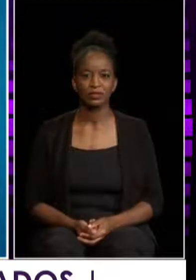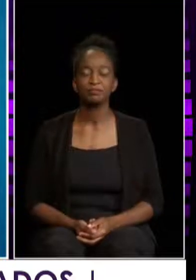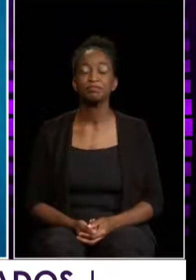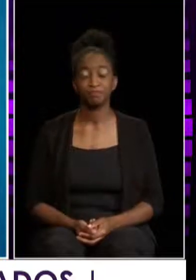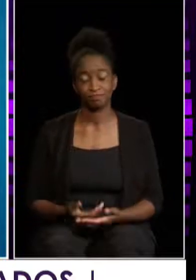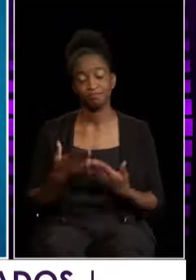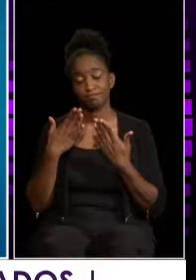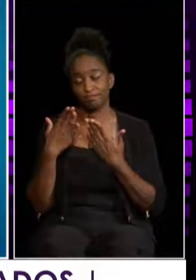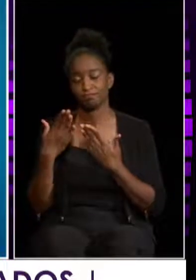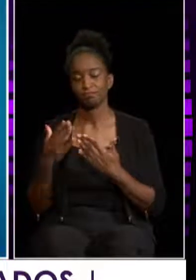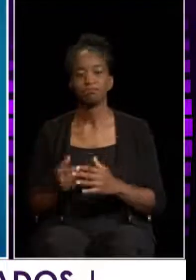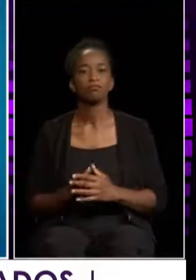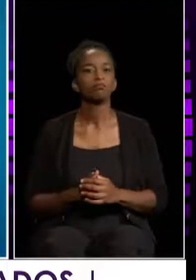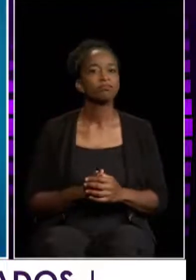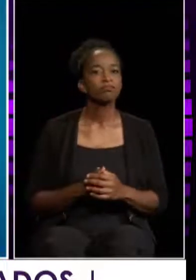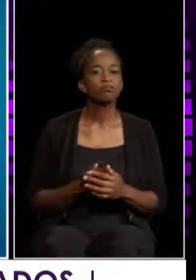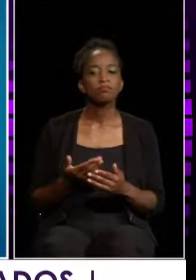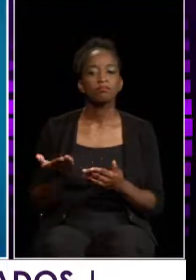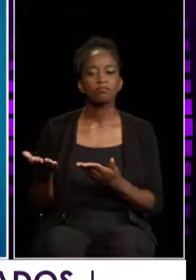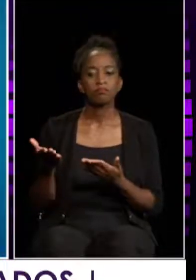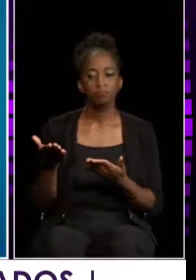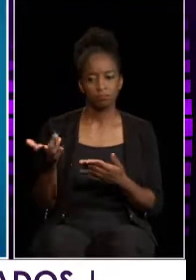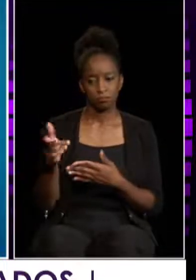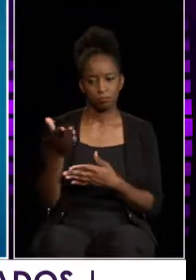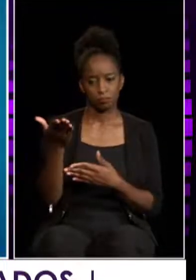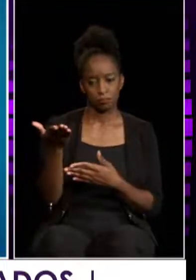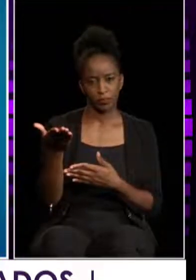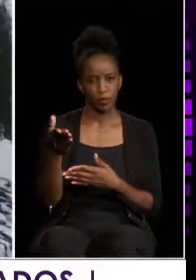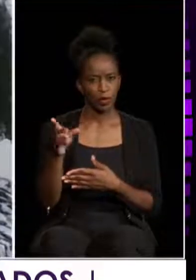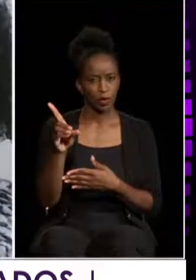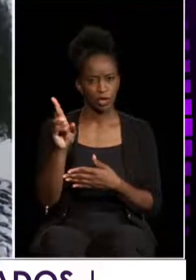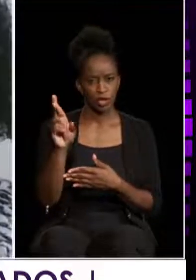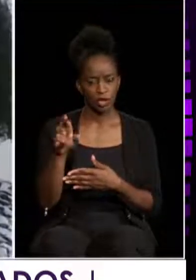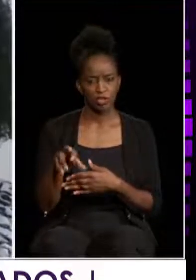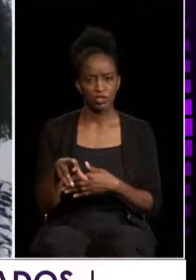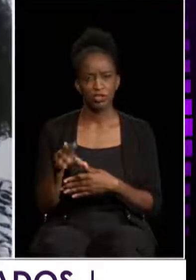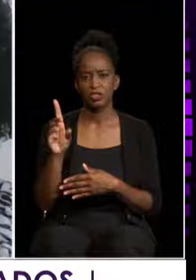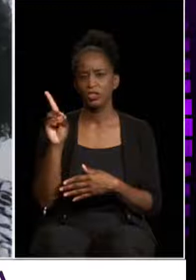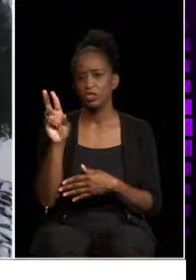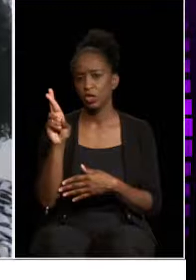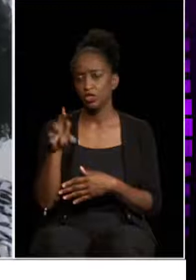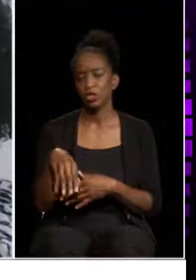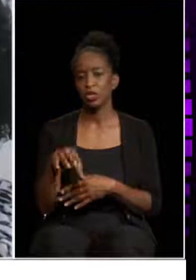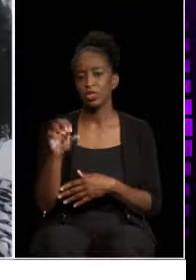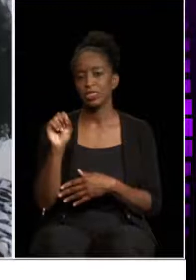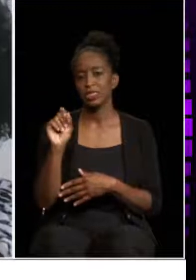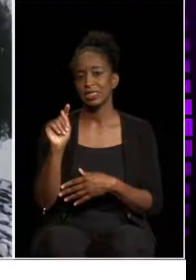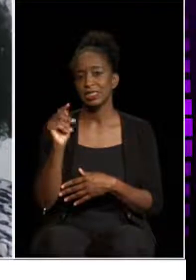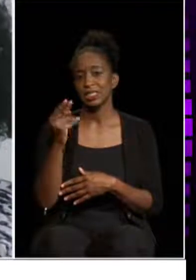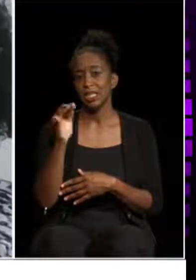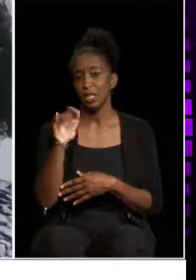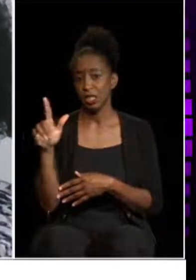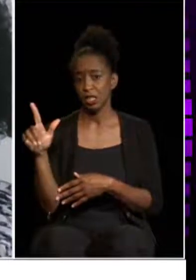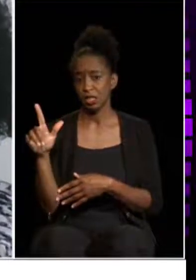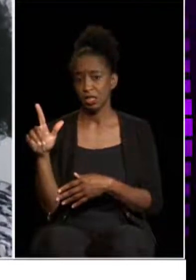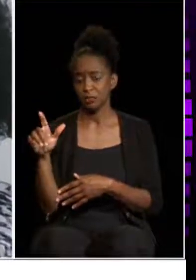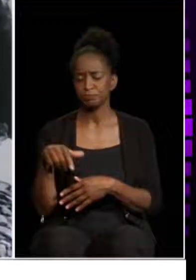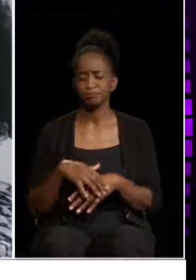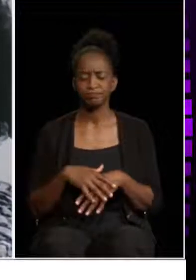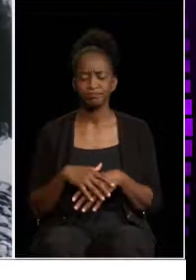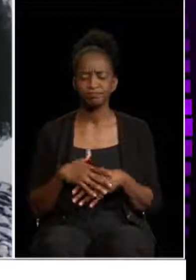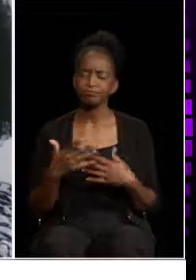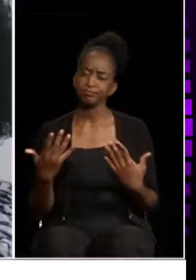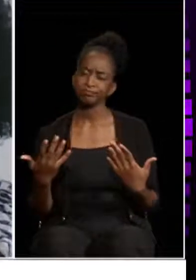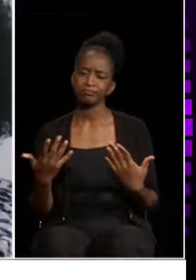you think we should push more for people to see counselors even if they don't think something is wrong, just to make it a healthy